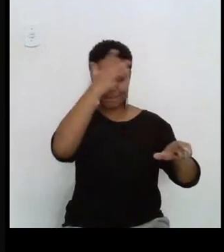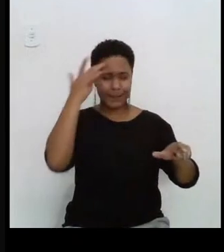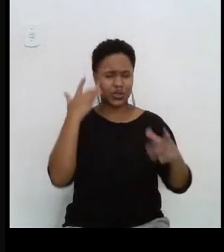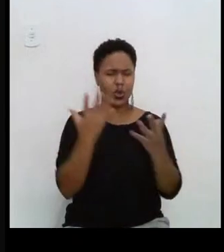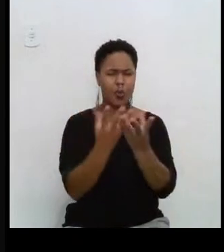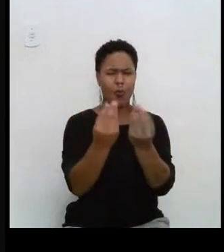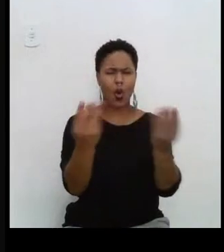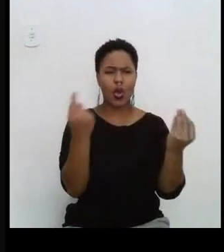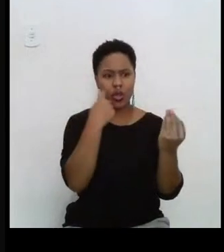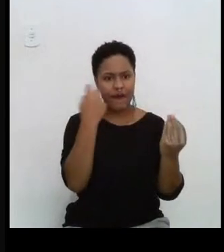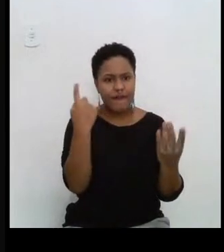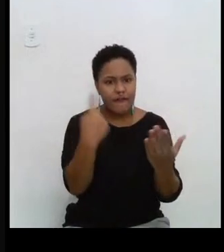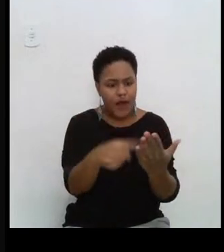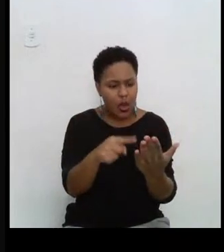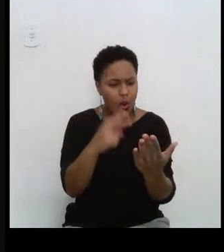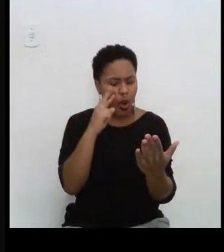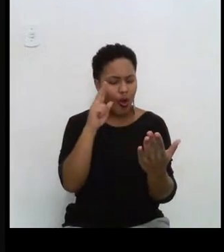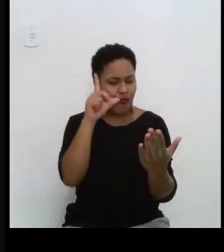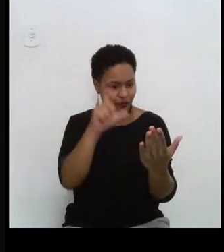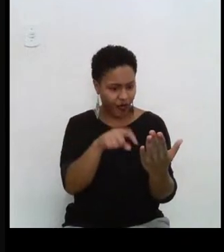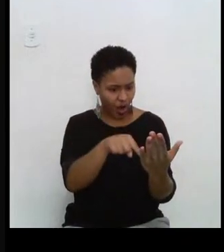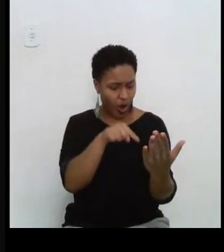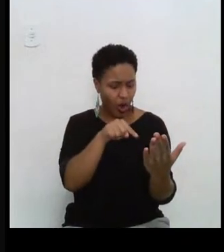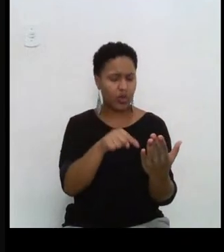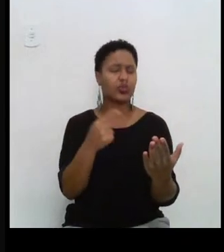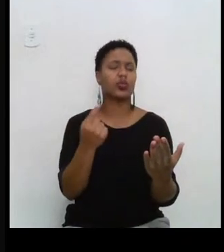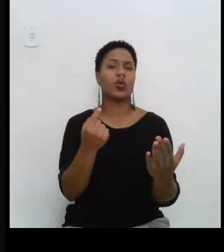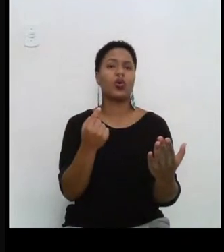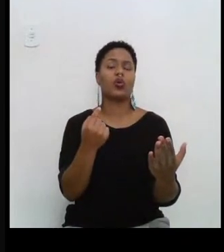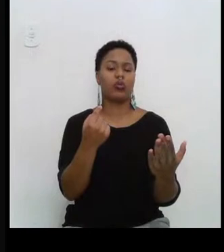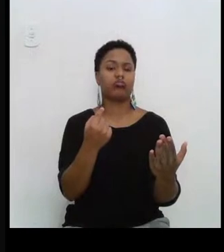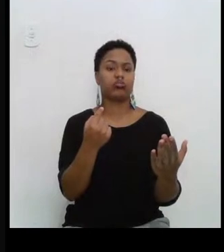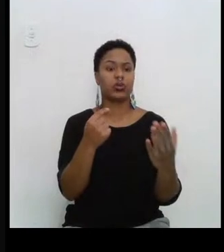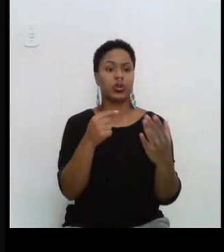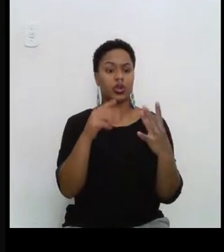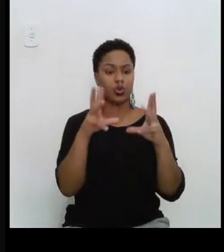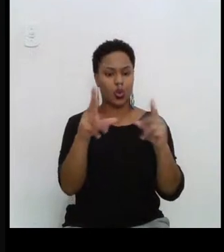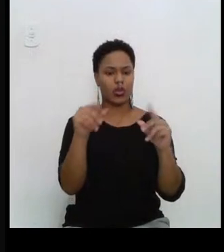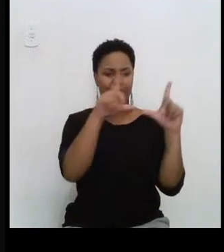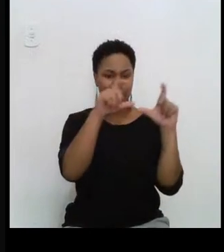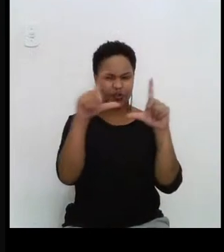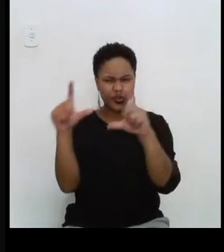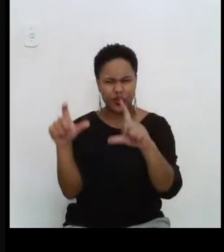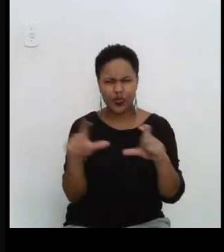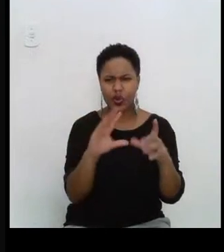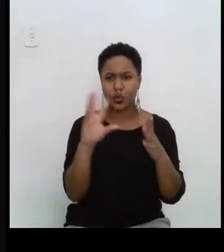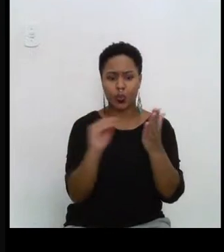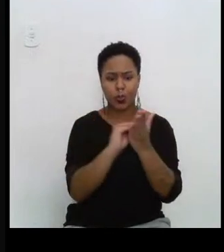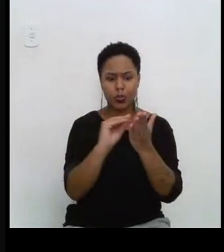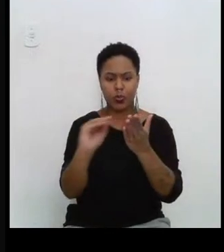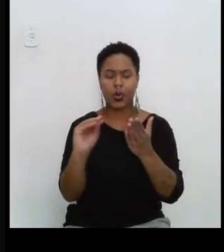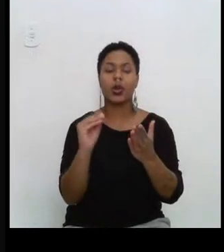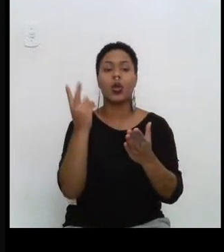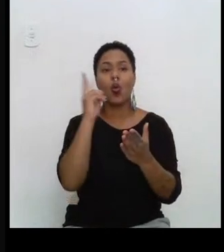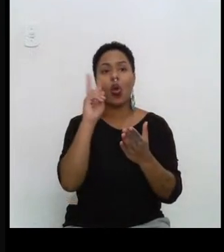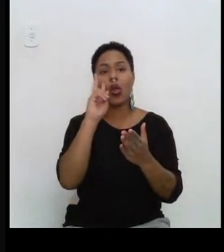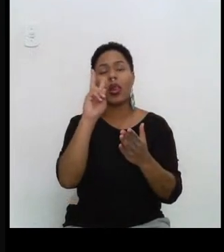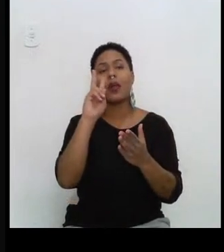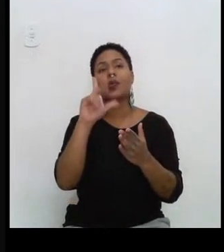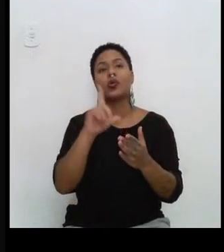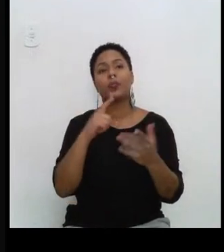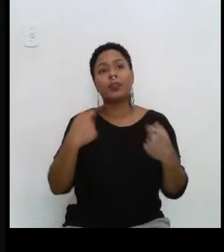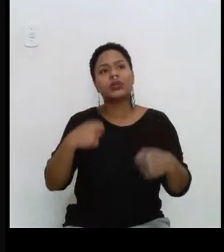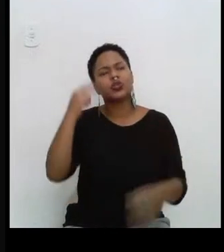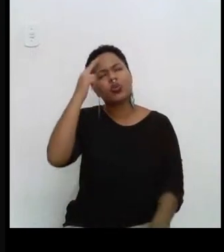After and Rooms at game points for every One Thing that I don't want to be a